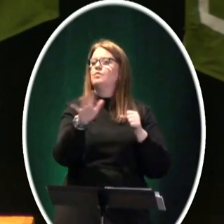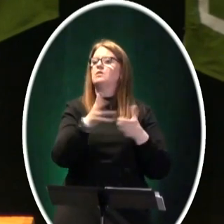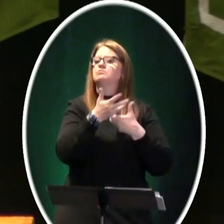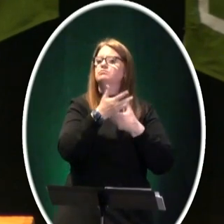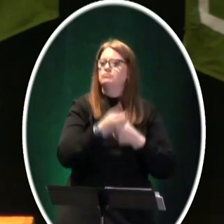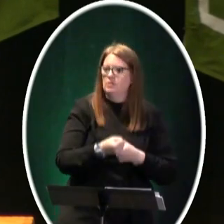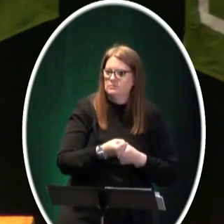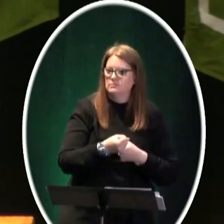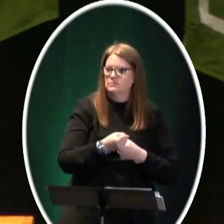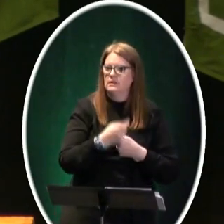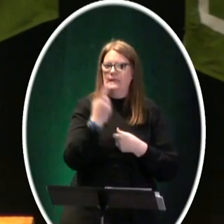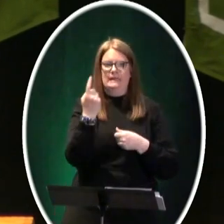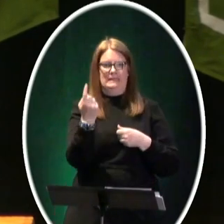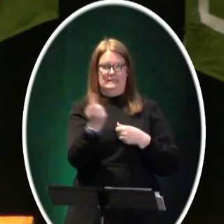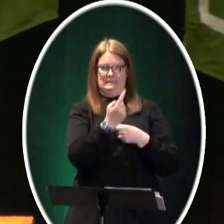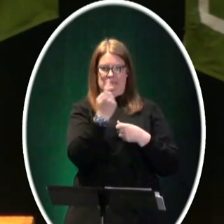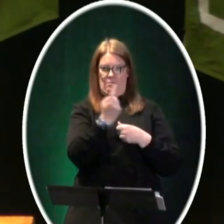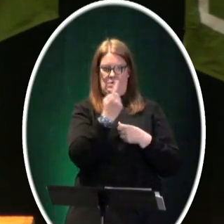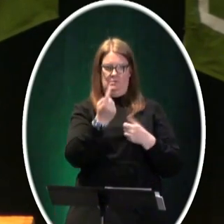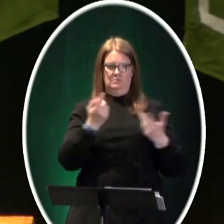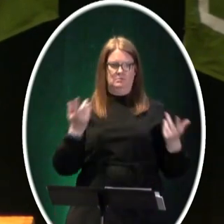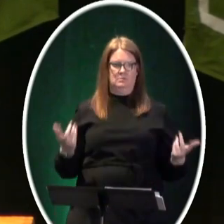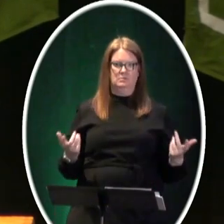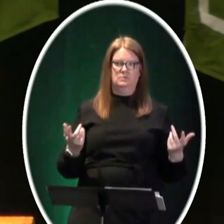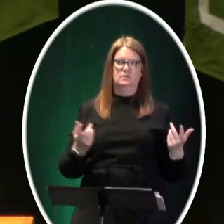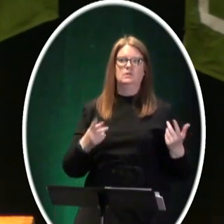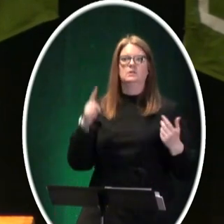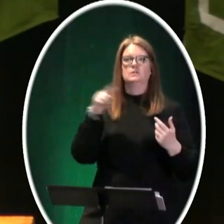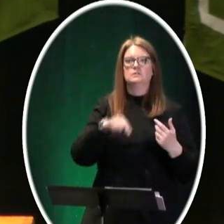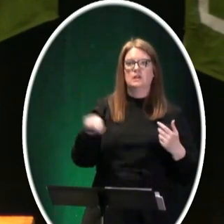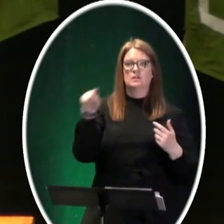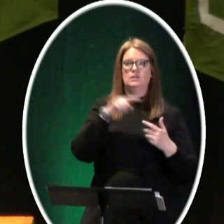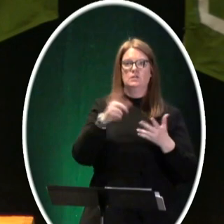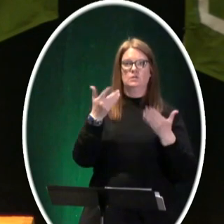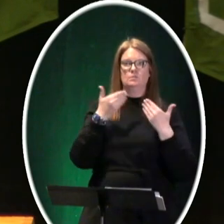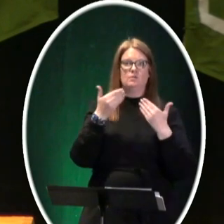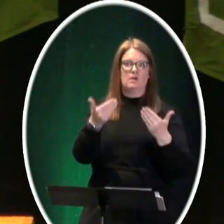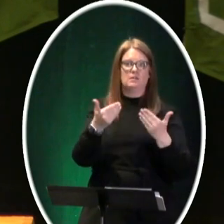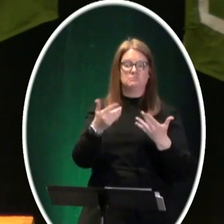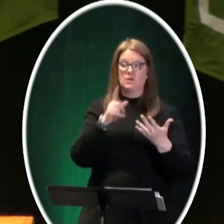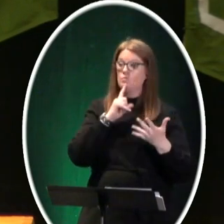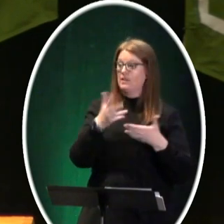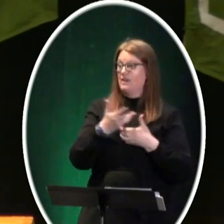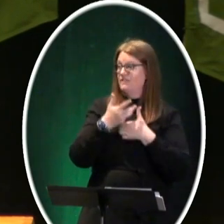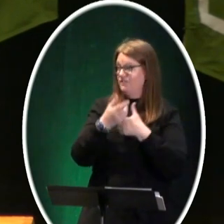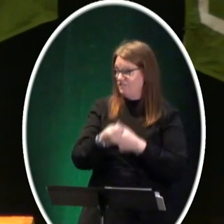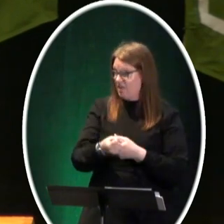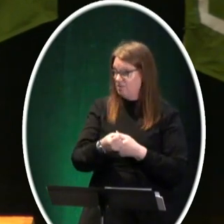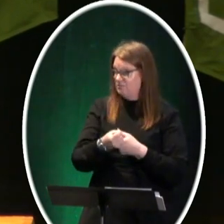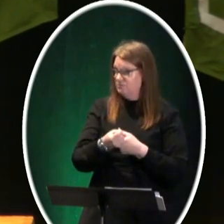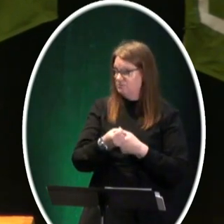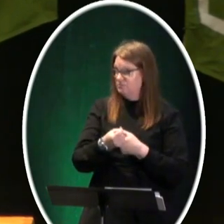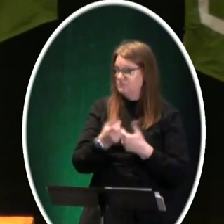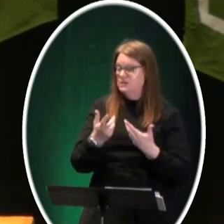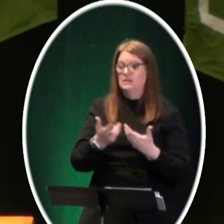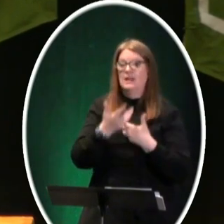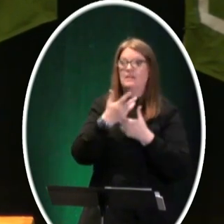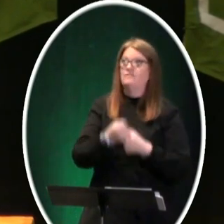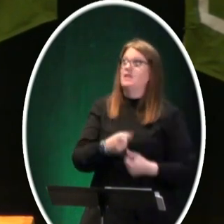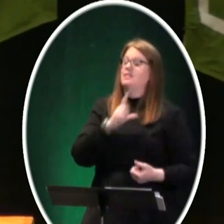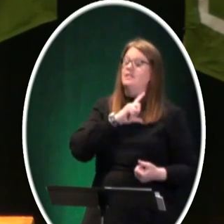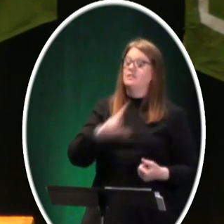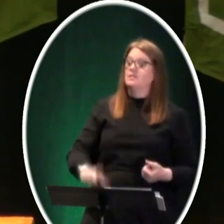or confidence in someone or something. So as you move on in life, have faith in what you do. Have faith in the